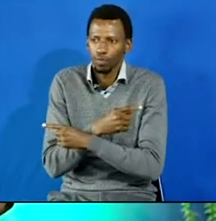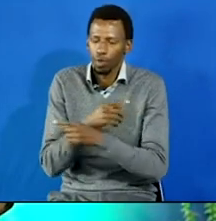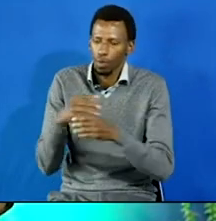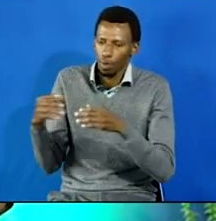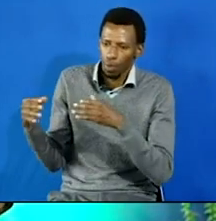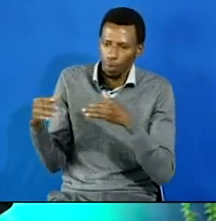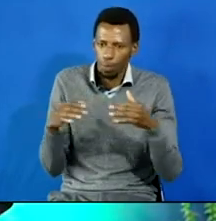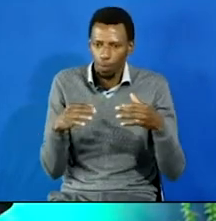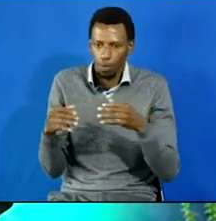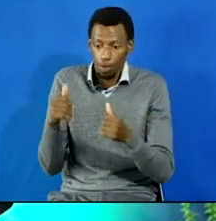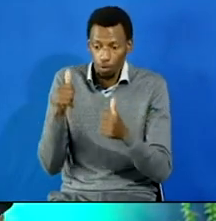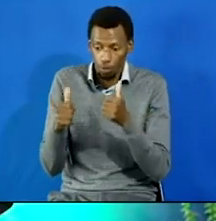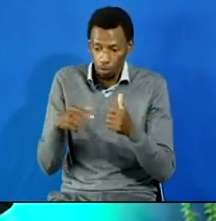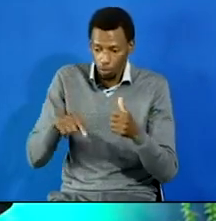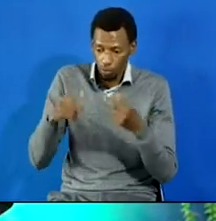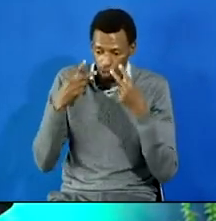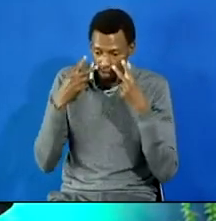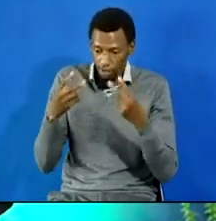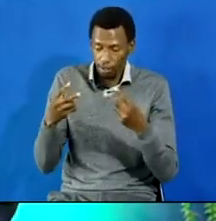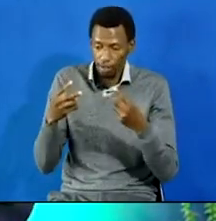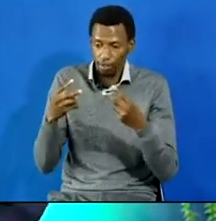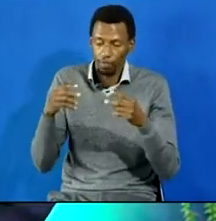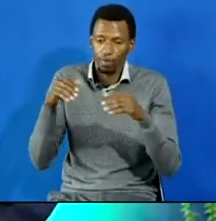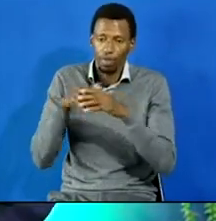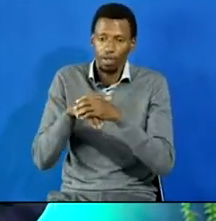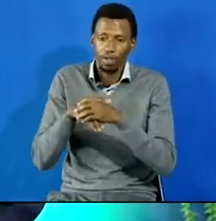that we see in the Bible,